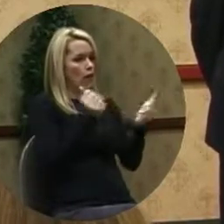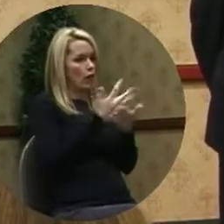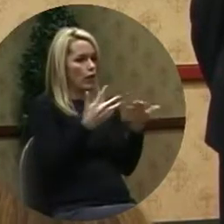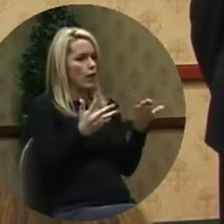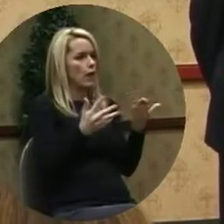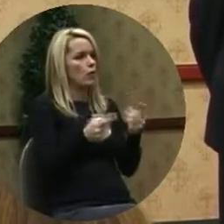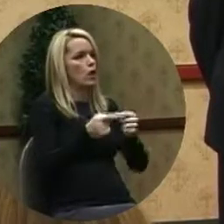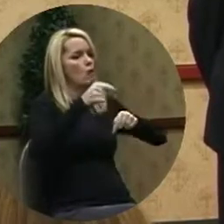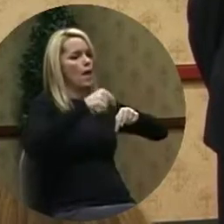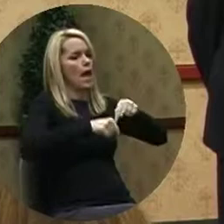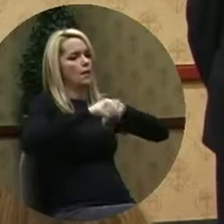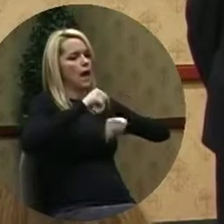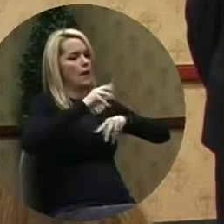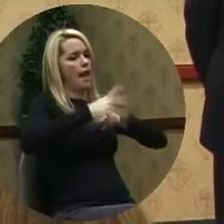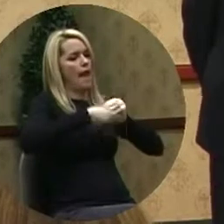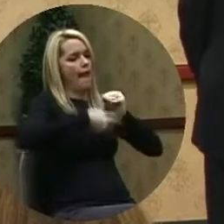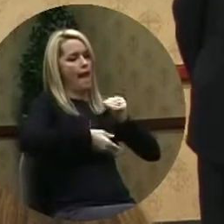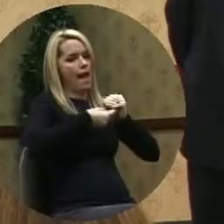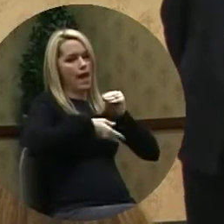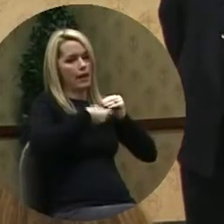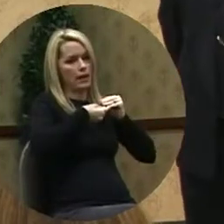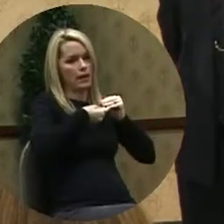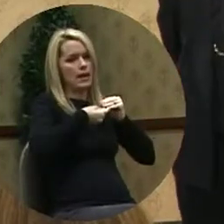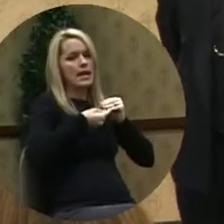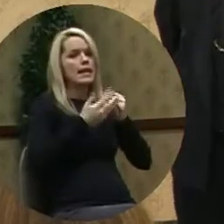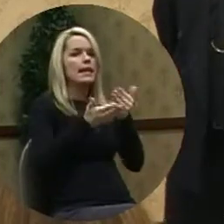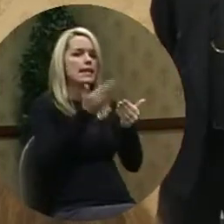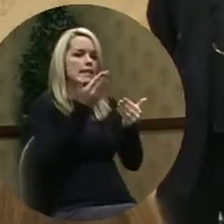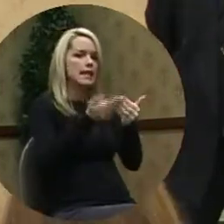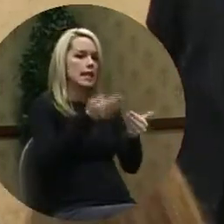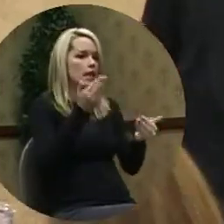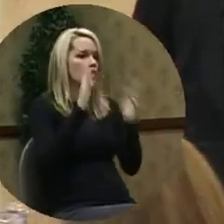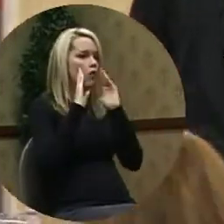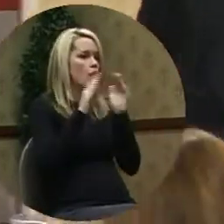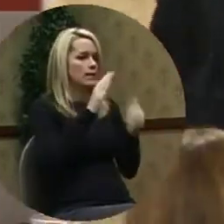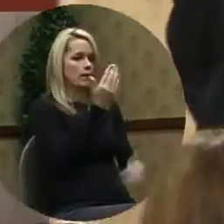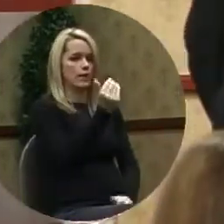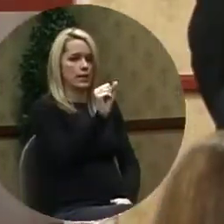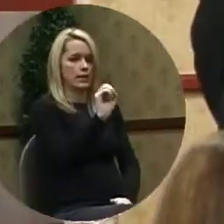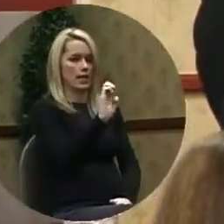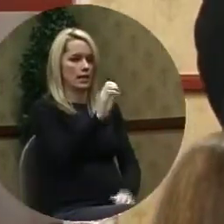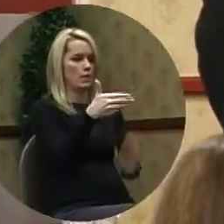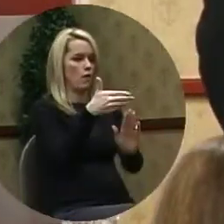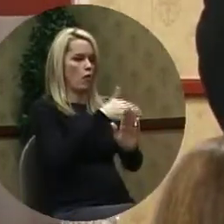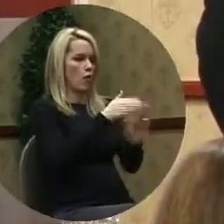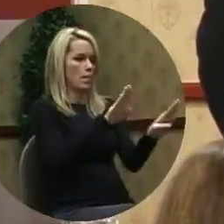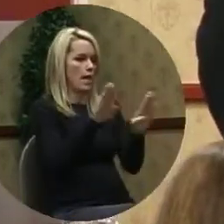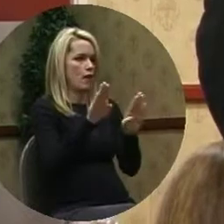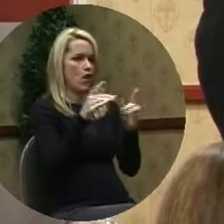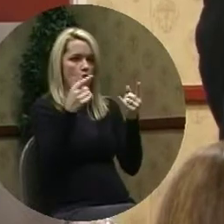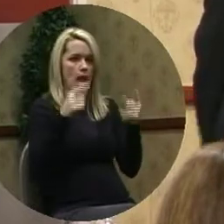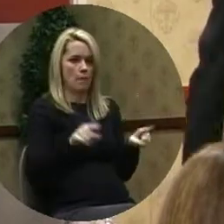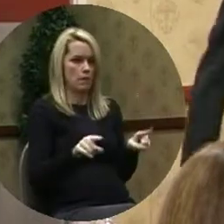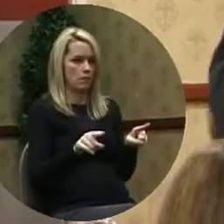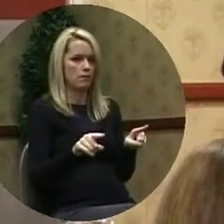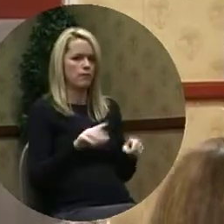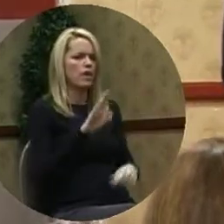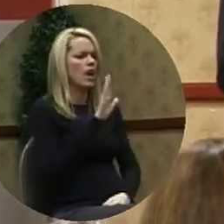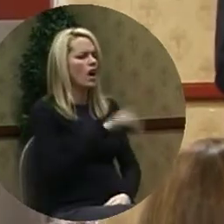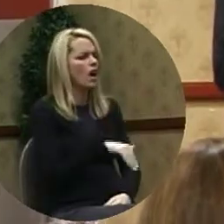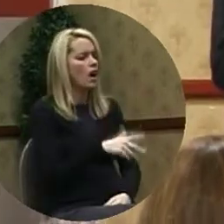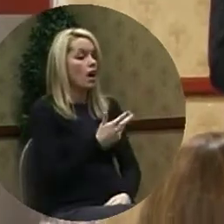move backwards. It's pretty easy in some cases to look at the 15 seconds right before, because they'll say, well,